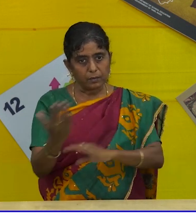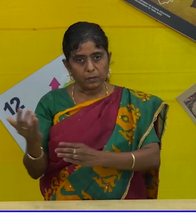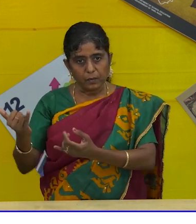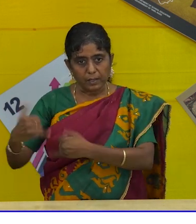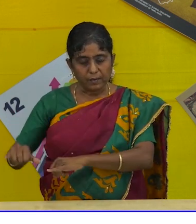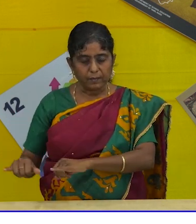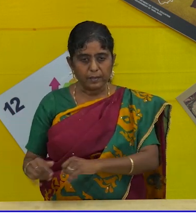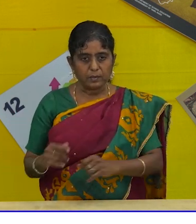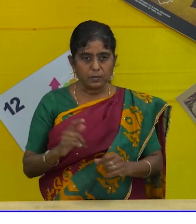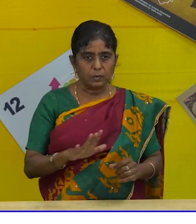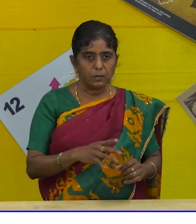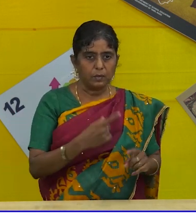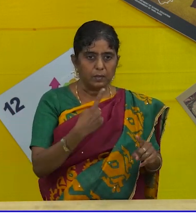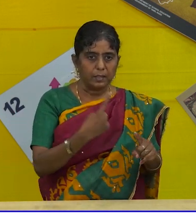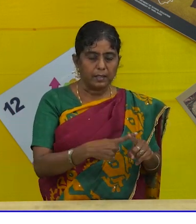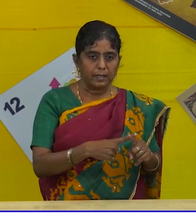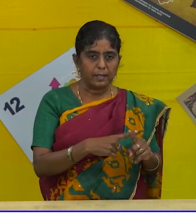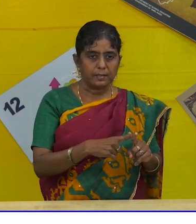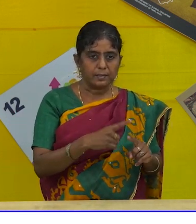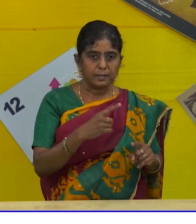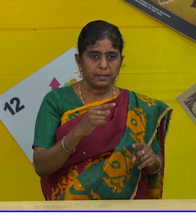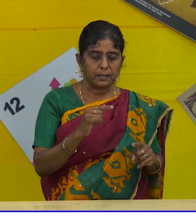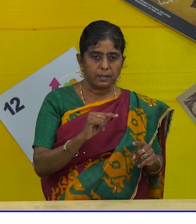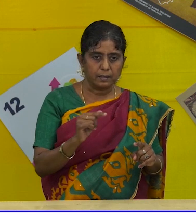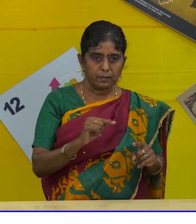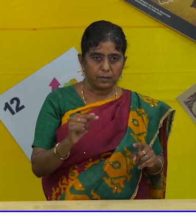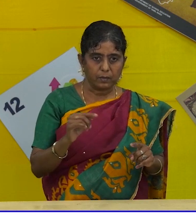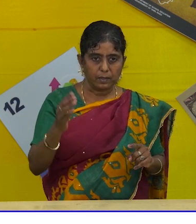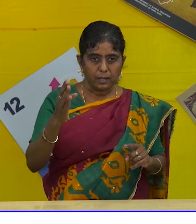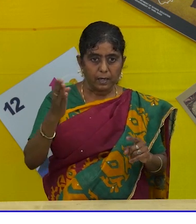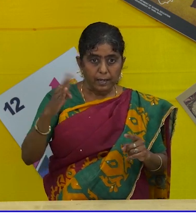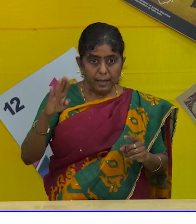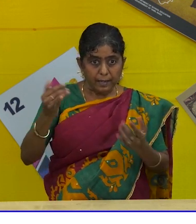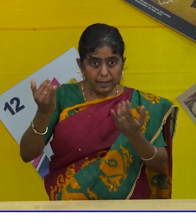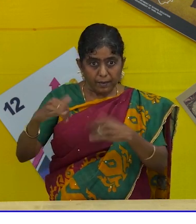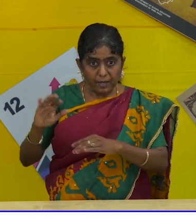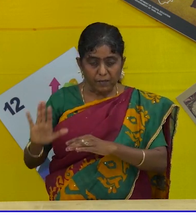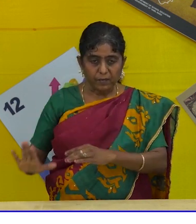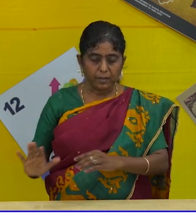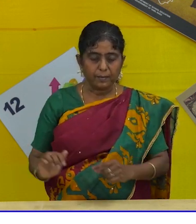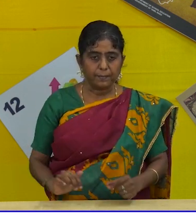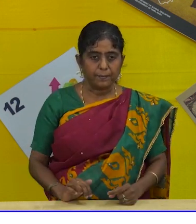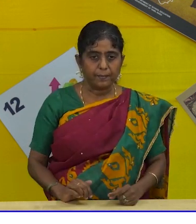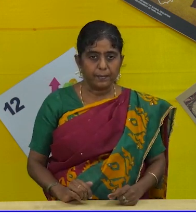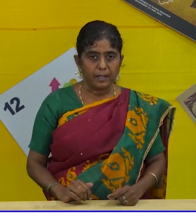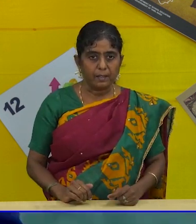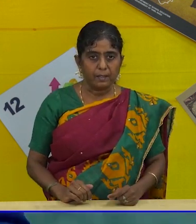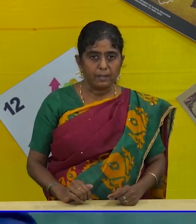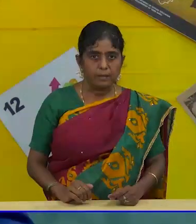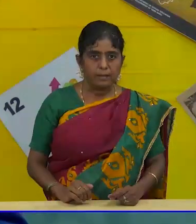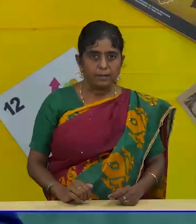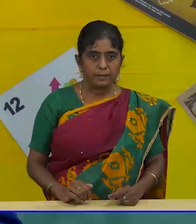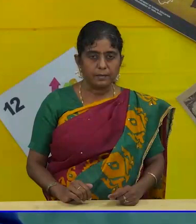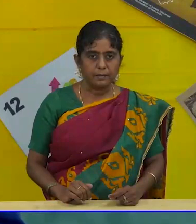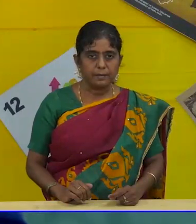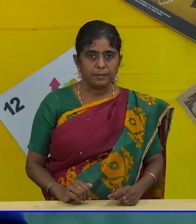students concerned it was told. But actual concept is we are dividing by 5 on both the sides. So that